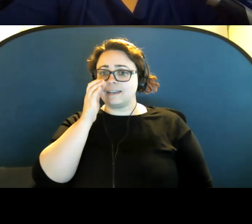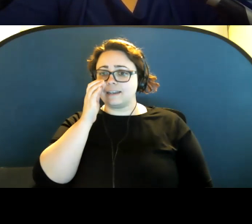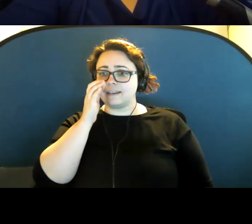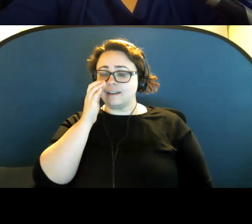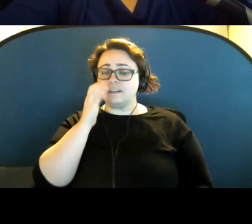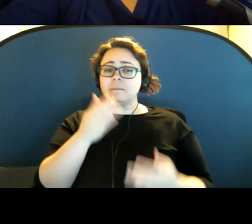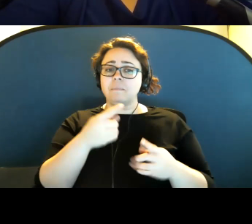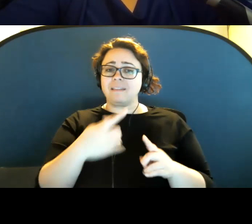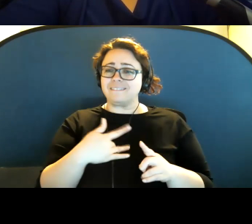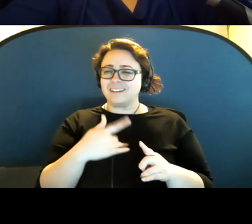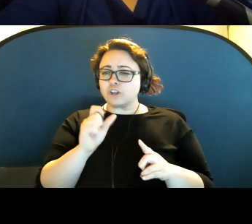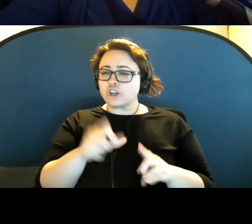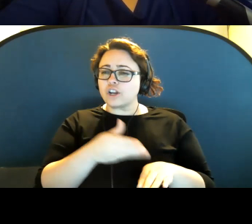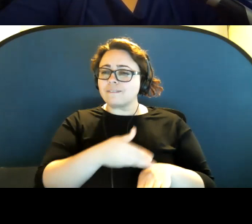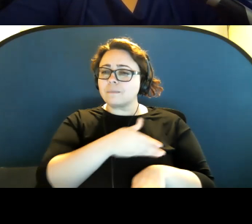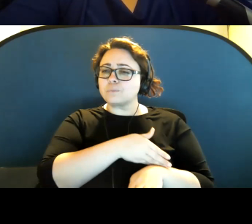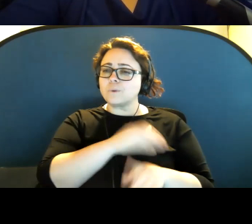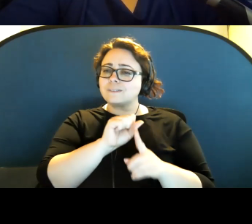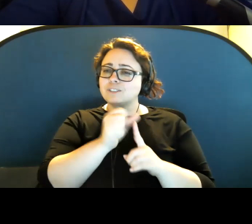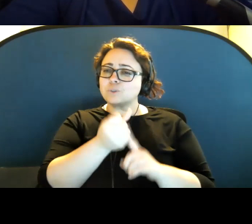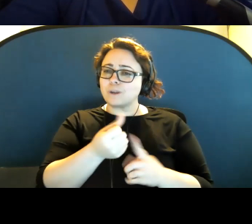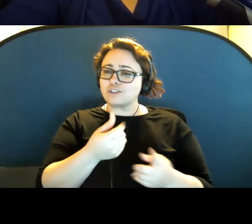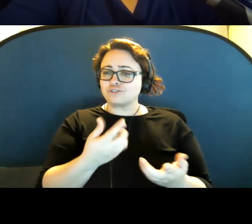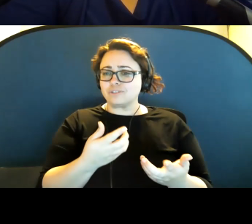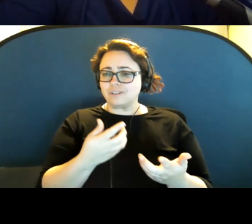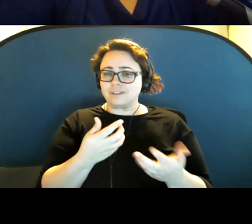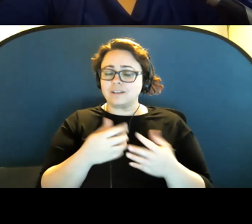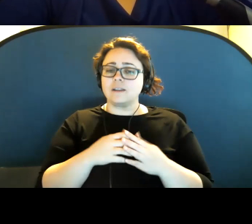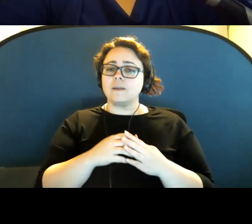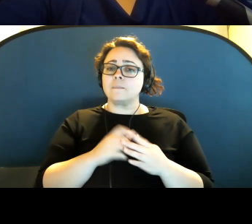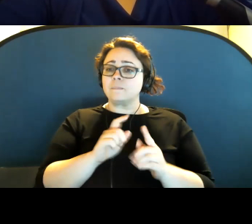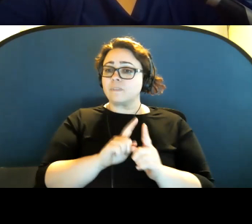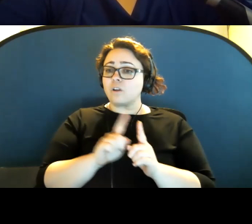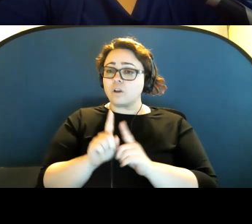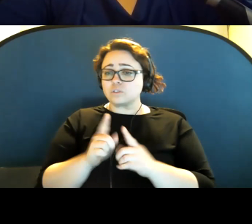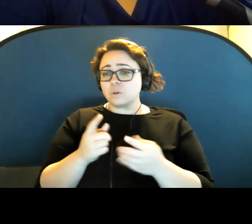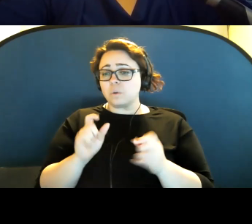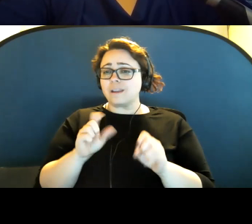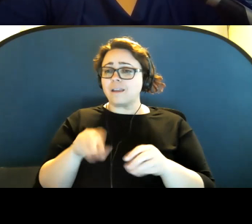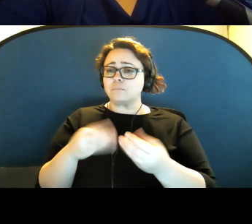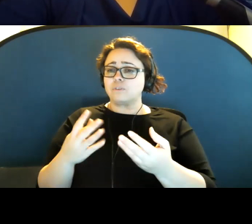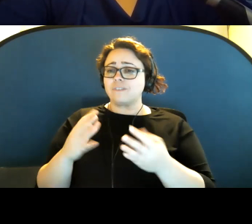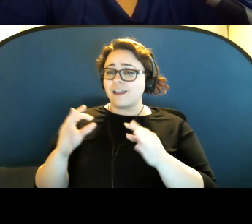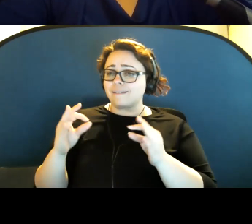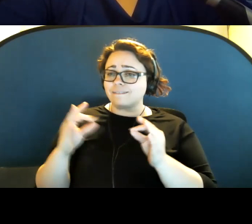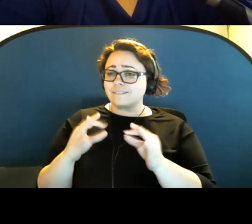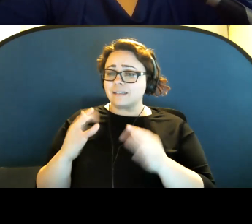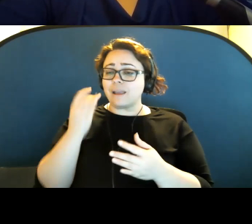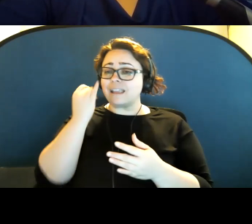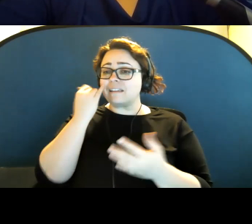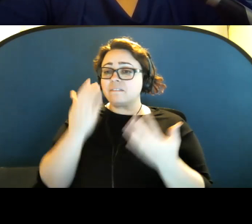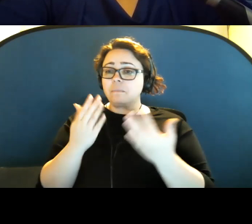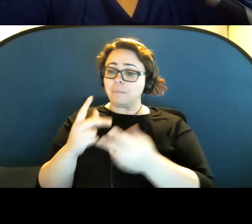better, and facilitate, if they are interested, providing feedback to whatever, if it's a facility